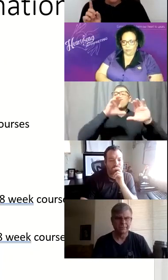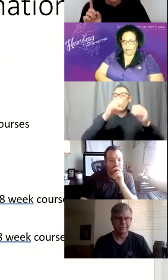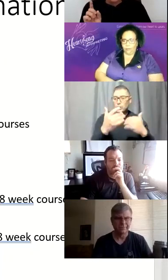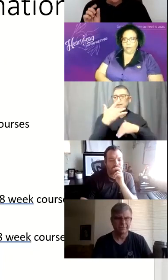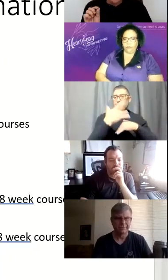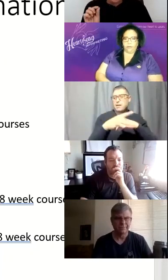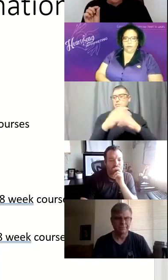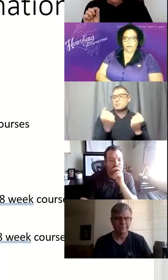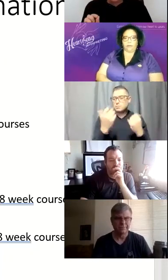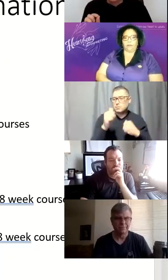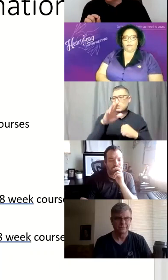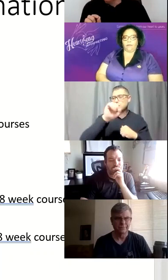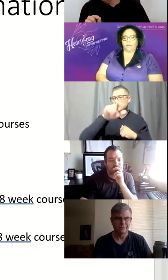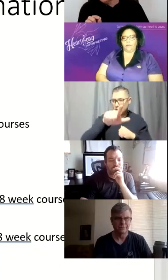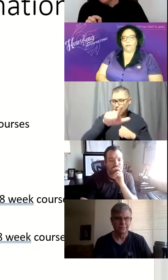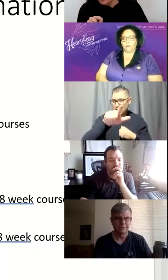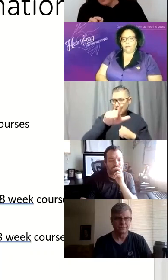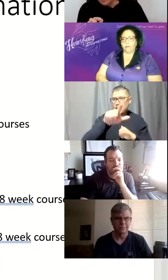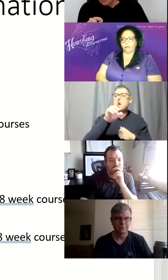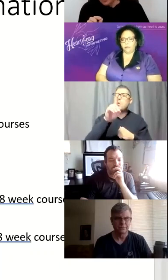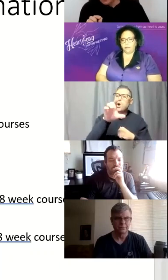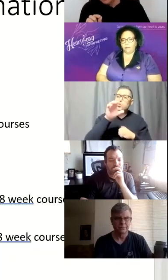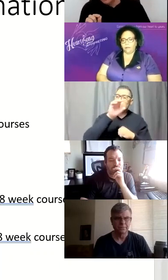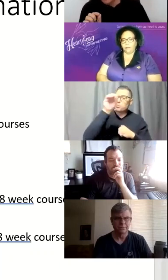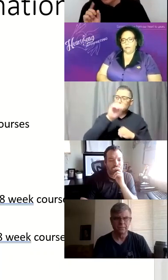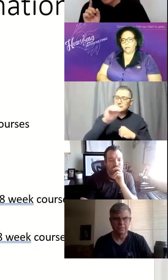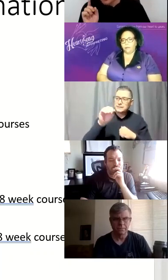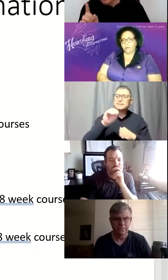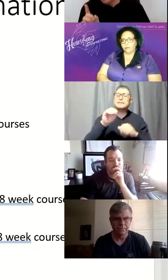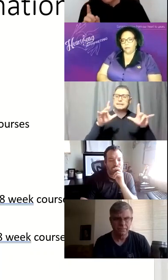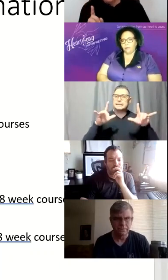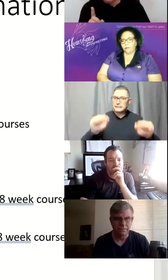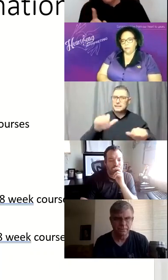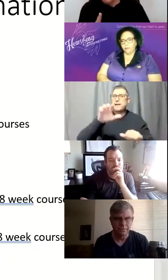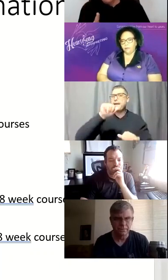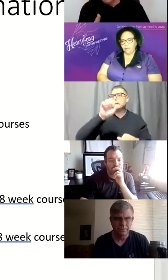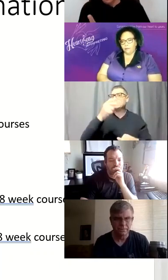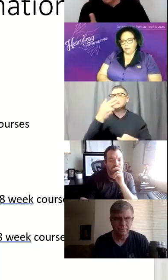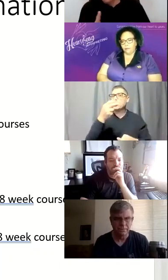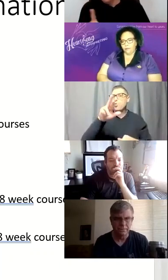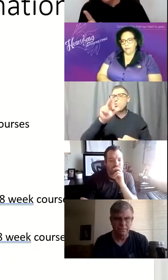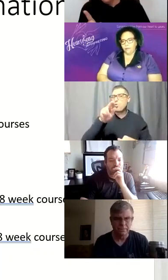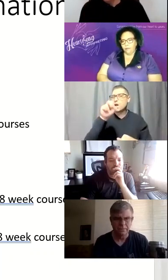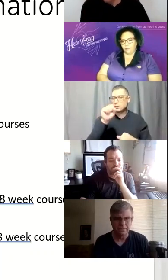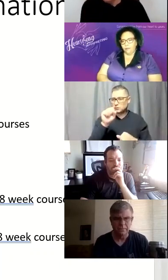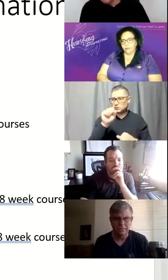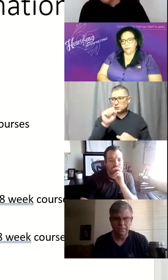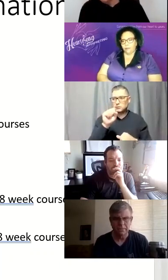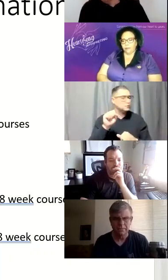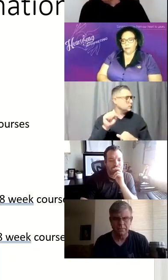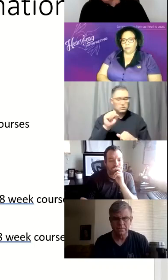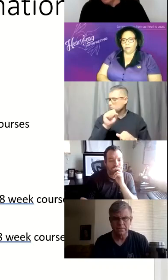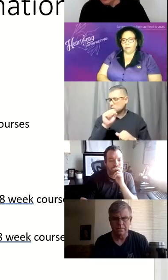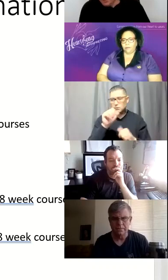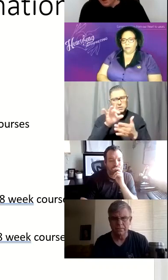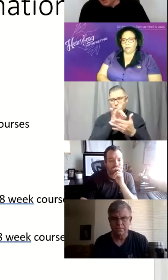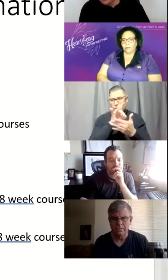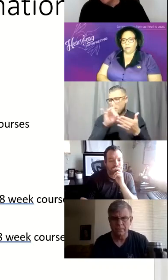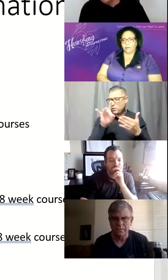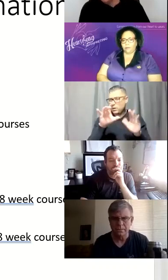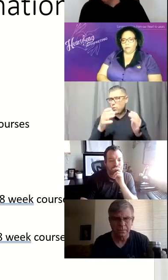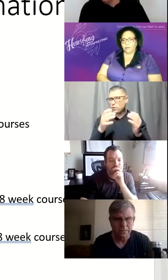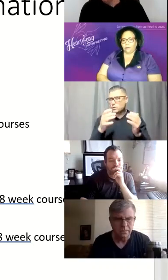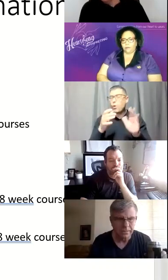ASL. It's 100% asynchronous. I would like to take the no 8-week courses back, because we have